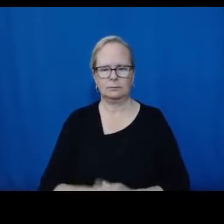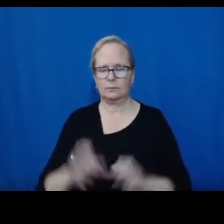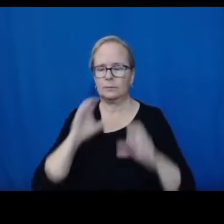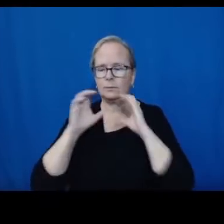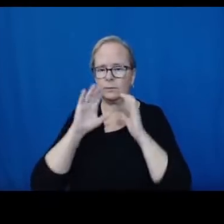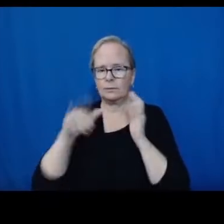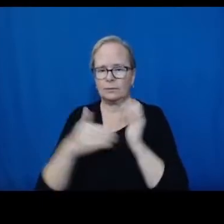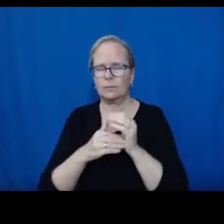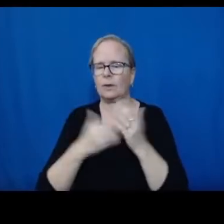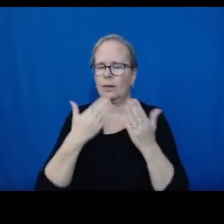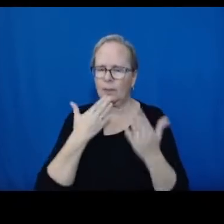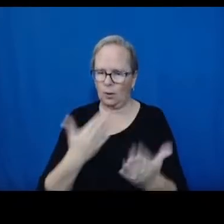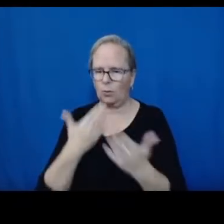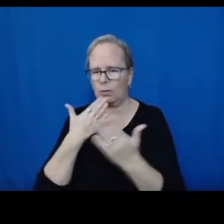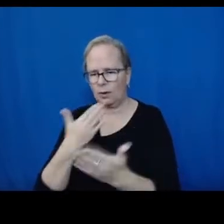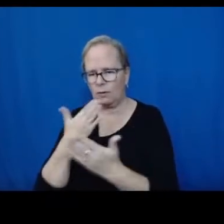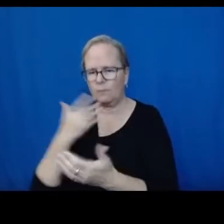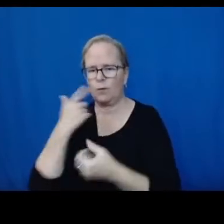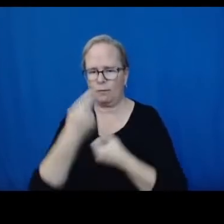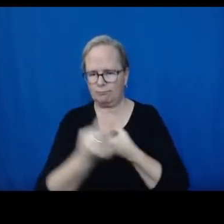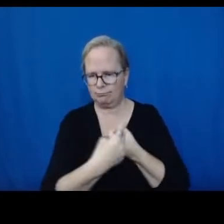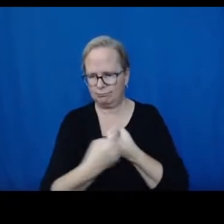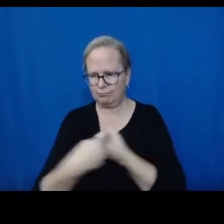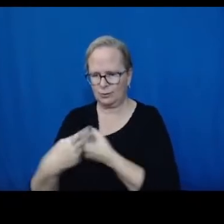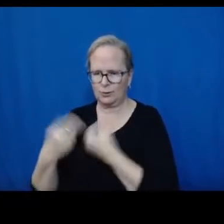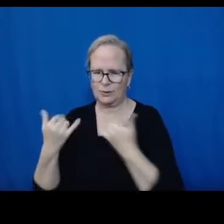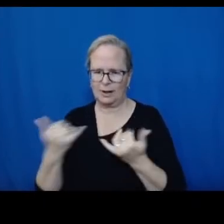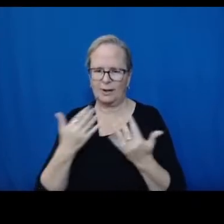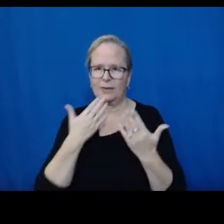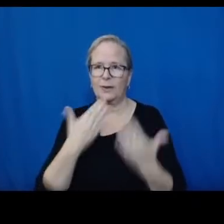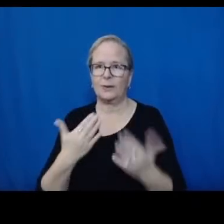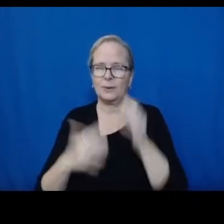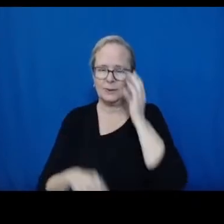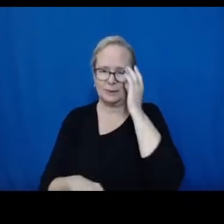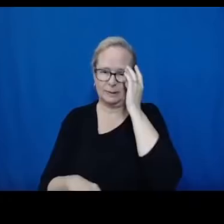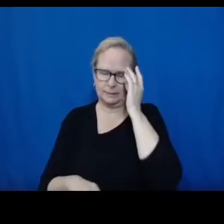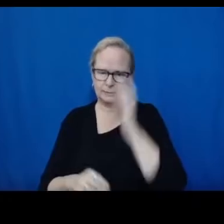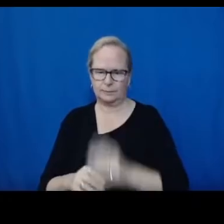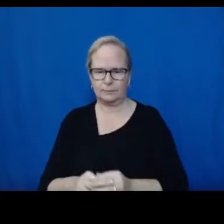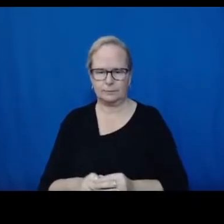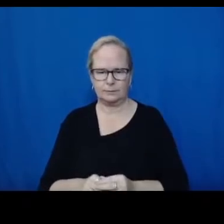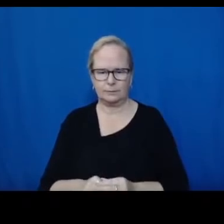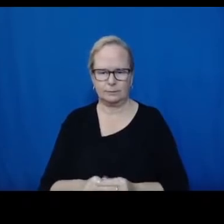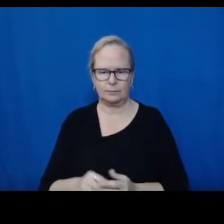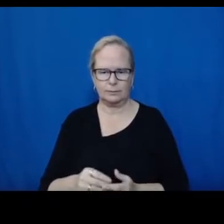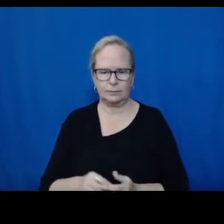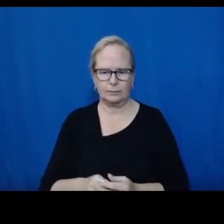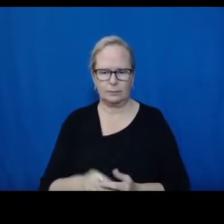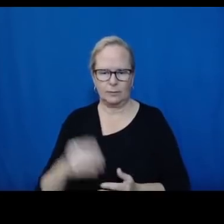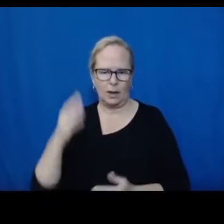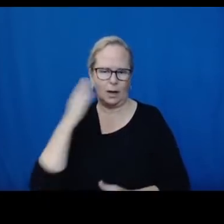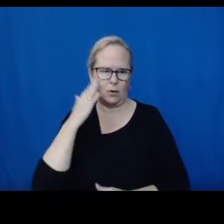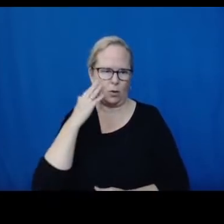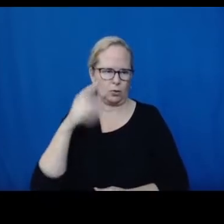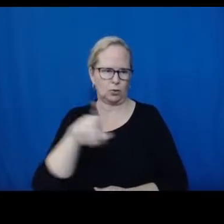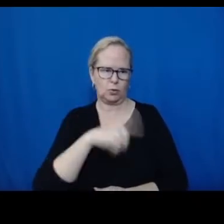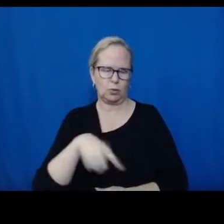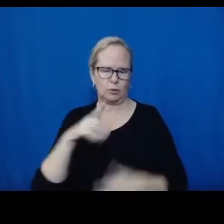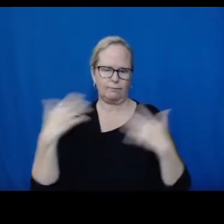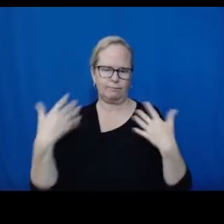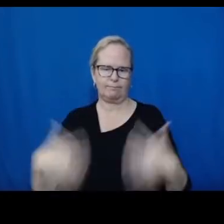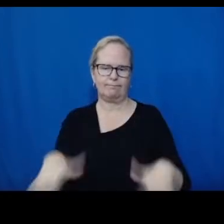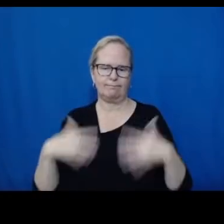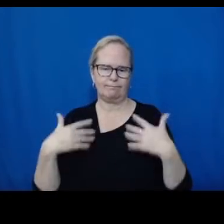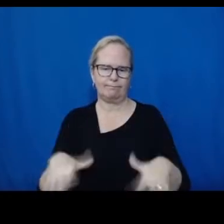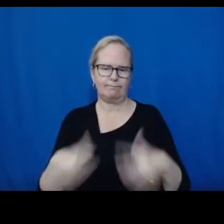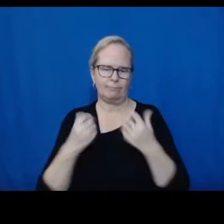Thank you all so very much for being with us. And I know that you are beyond stretched